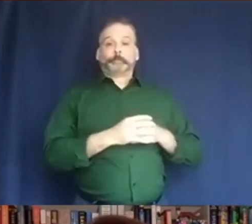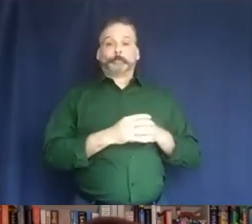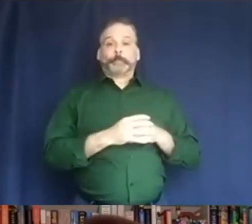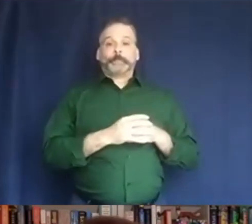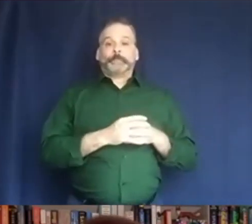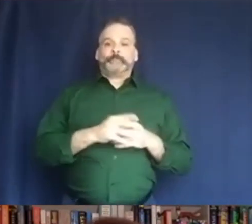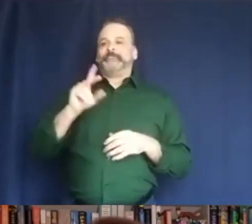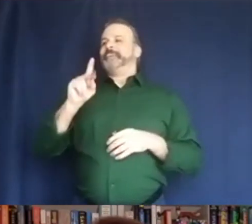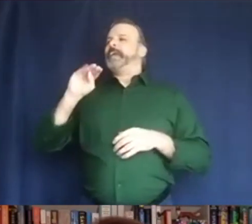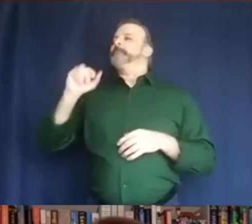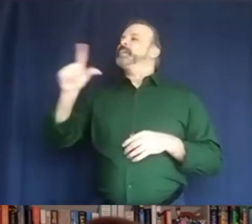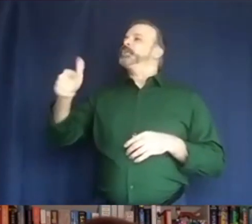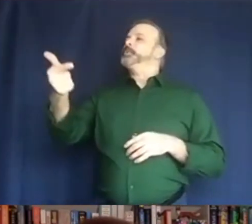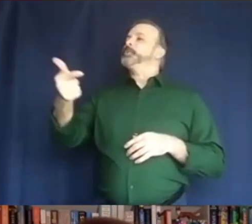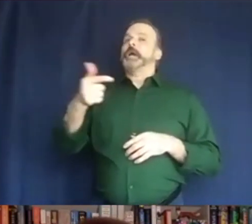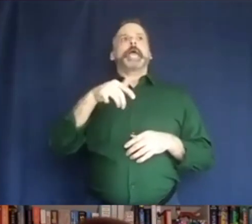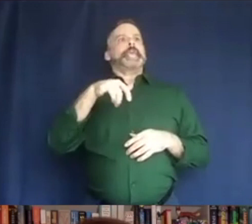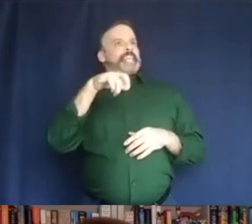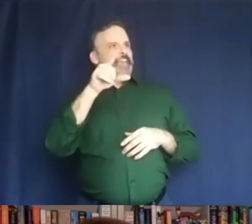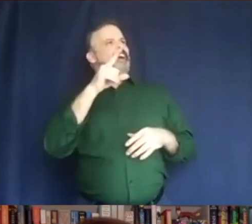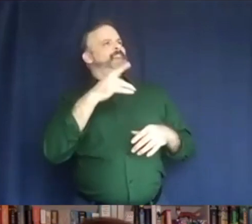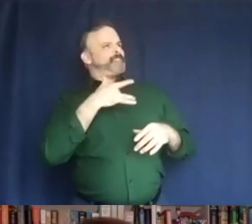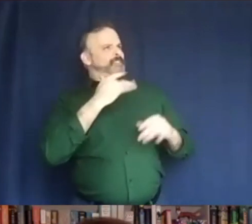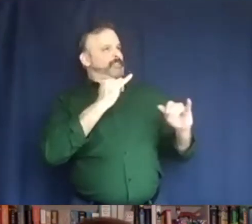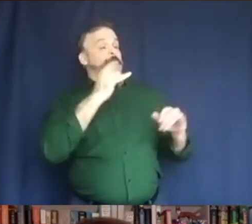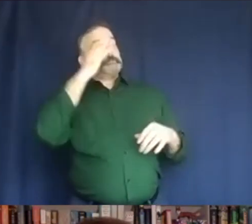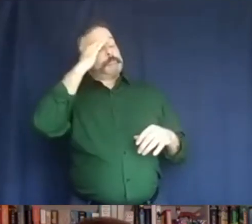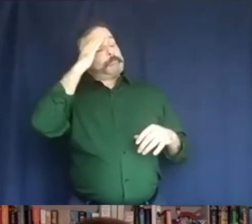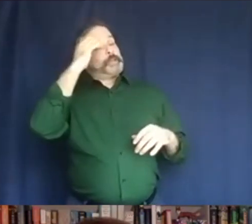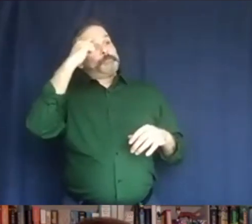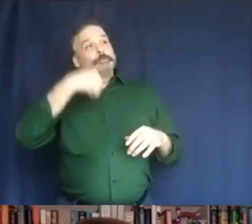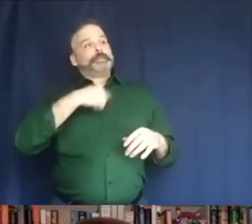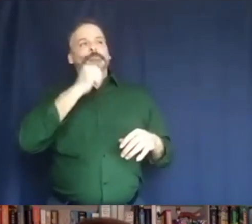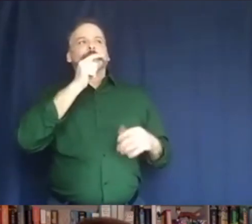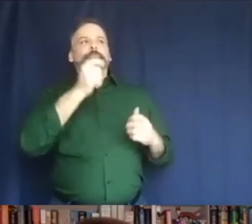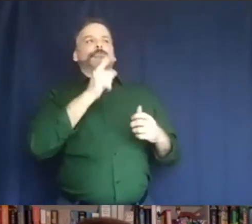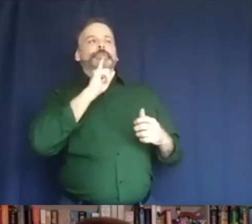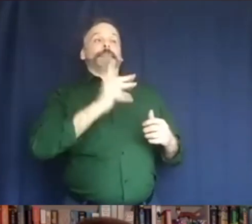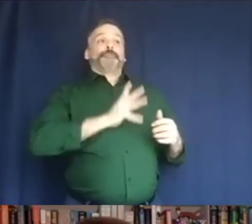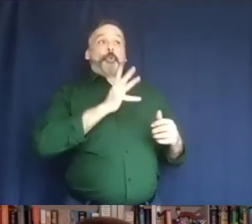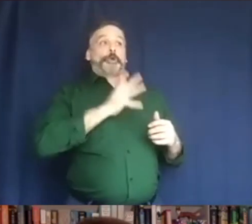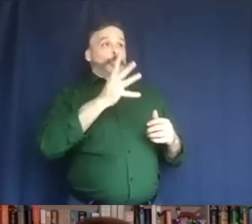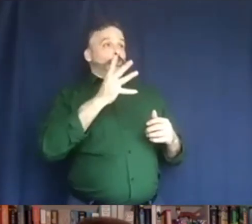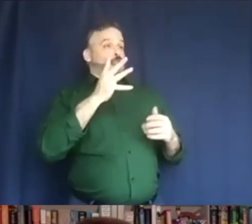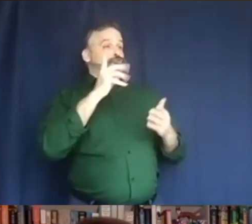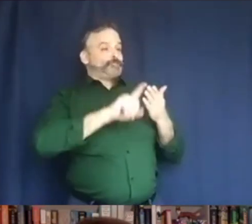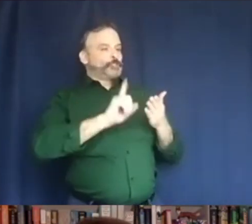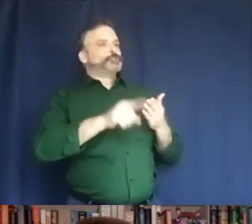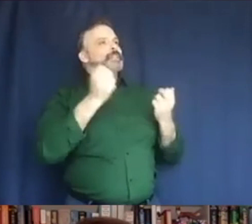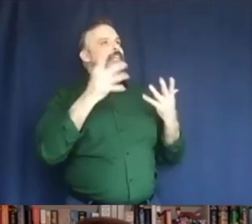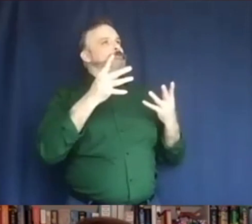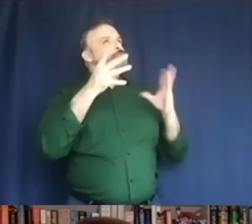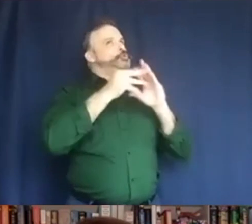K-Ming, how about you? Yeah, no, that really resonates with me. I think for me, I did very little formal research. A lot of it was just storytelling and listening to